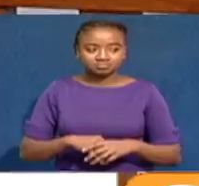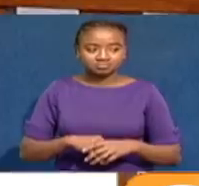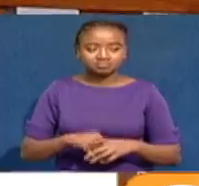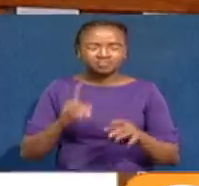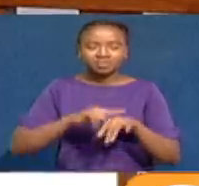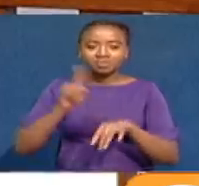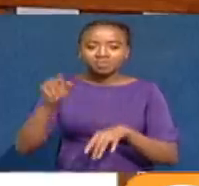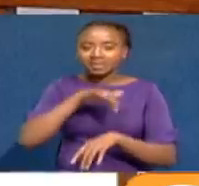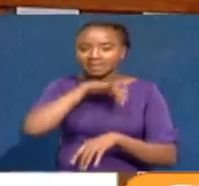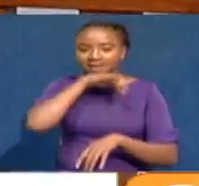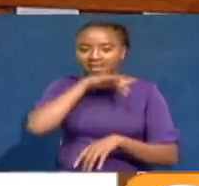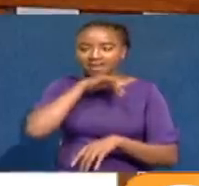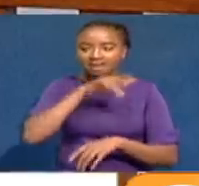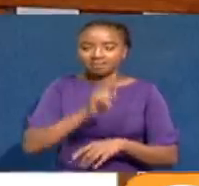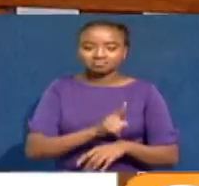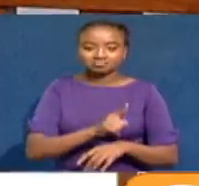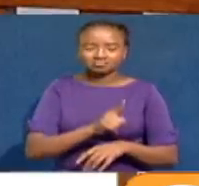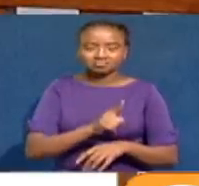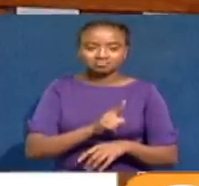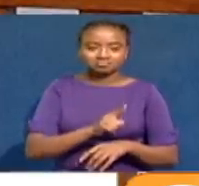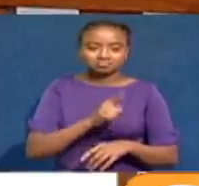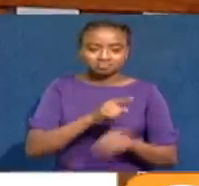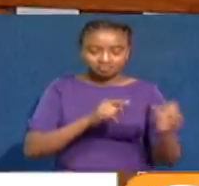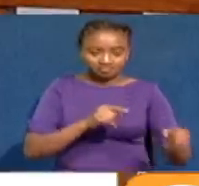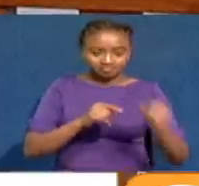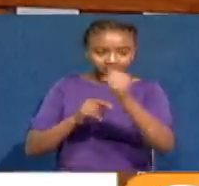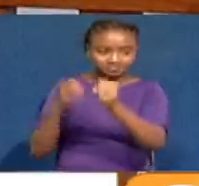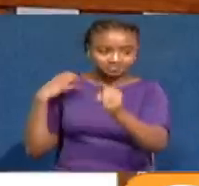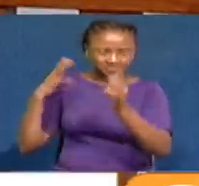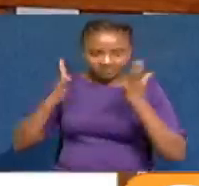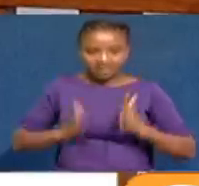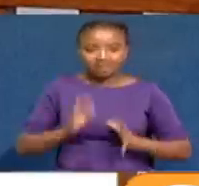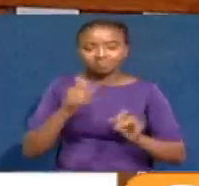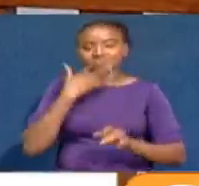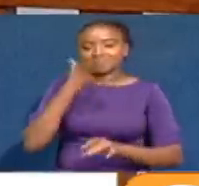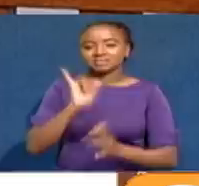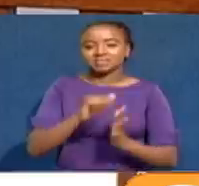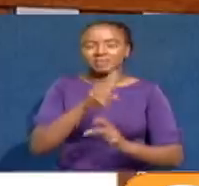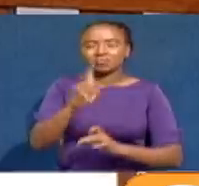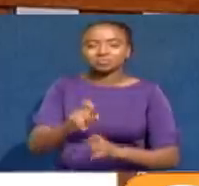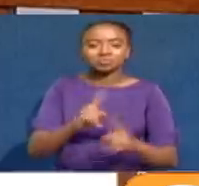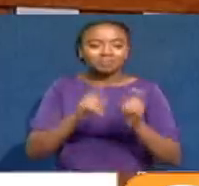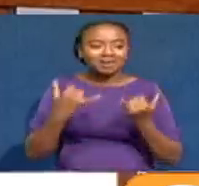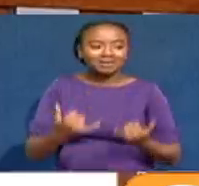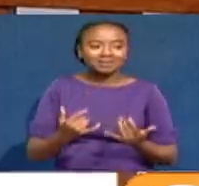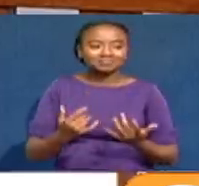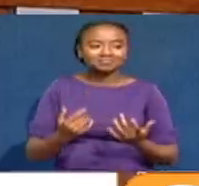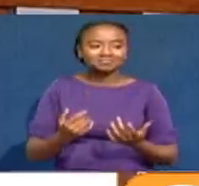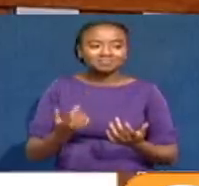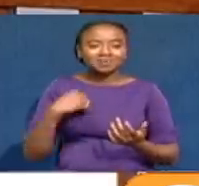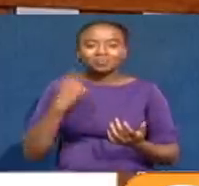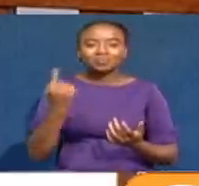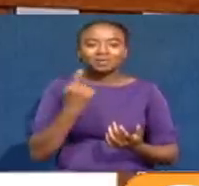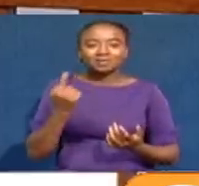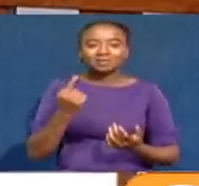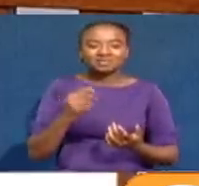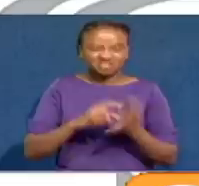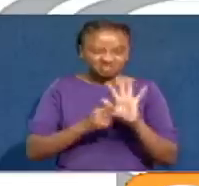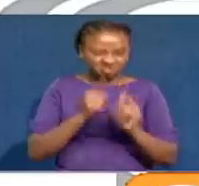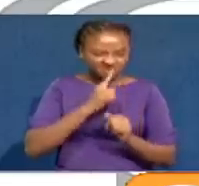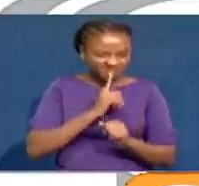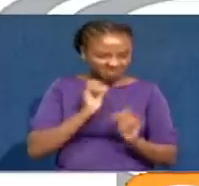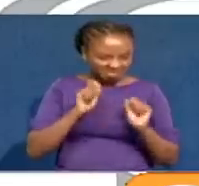Raila Odinga is going to be a candidate, we can respond to that. For now, he has actually been doing the Azimio. Are you saying he's not going